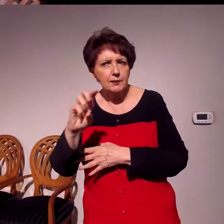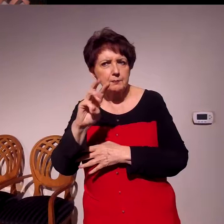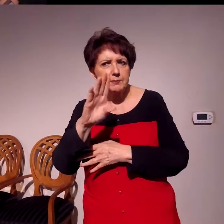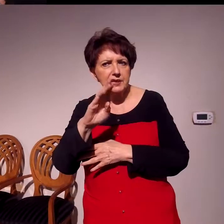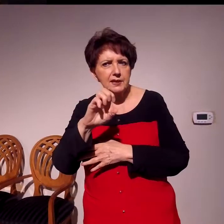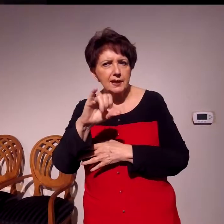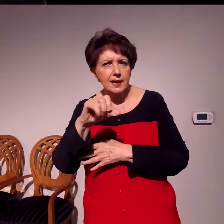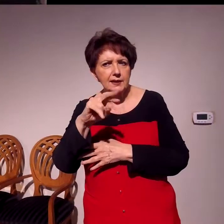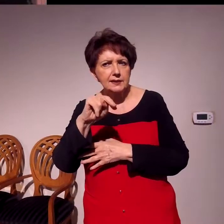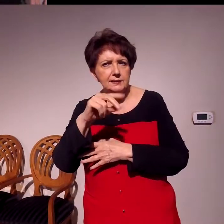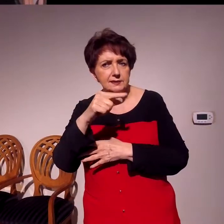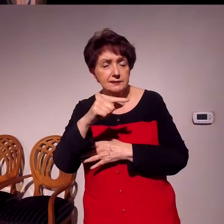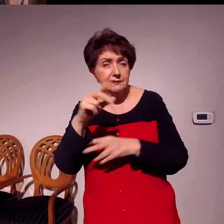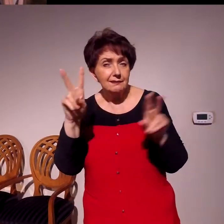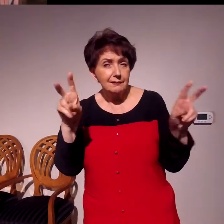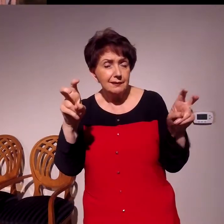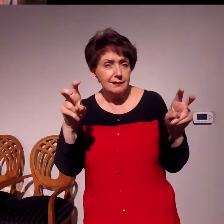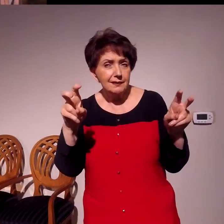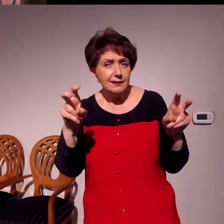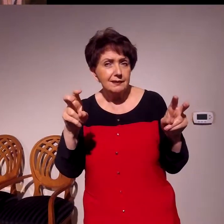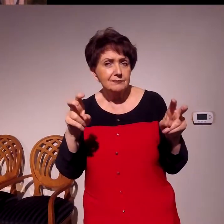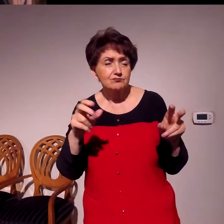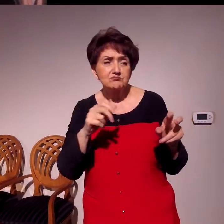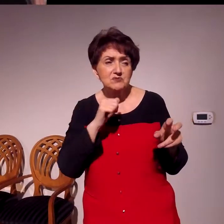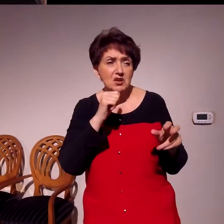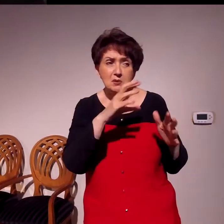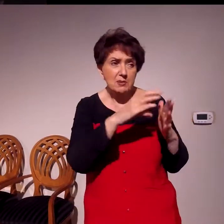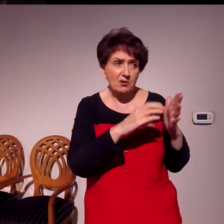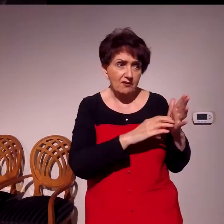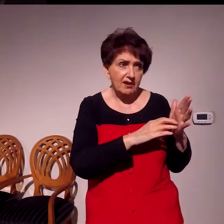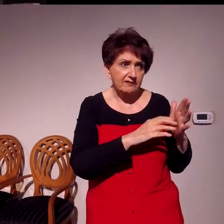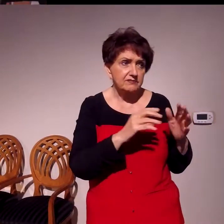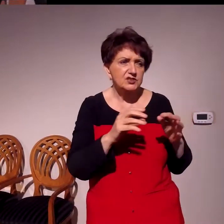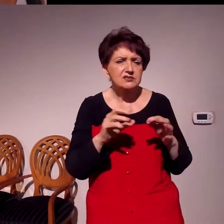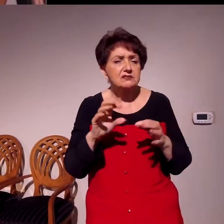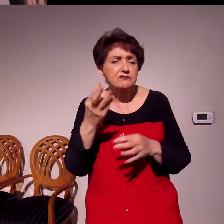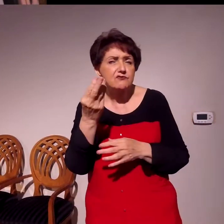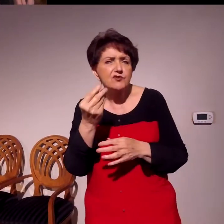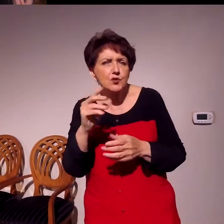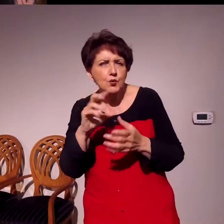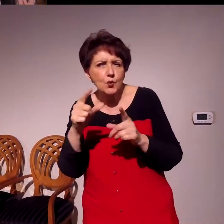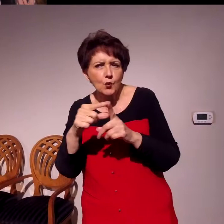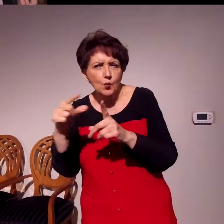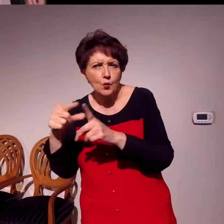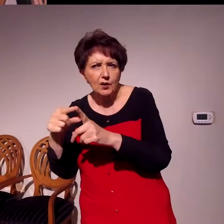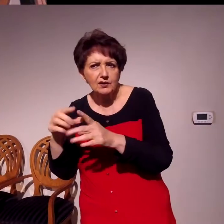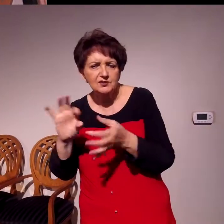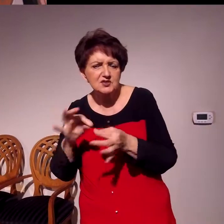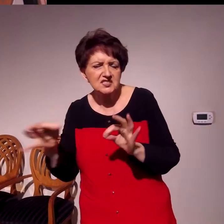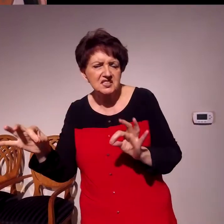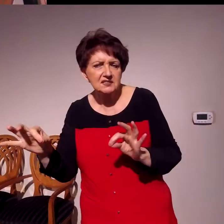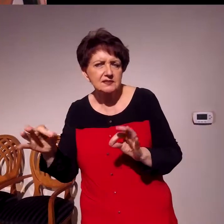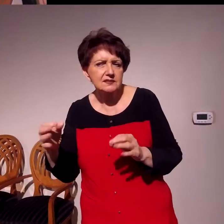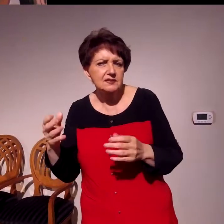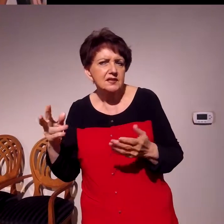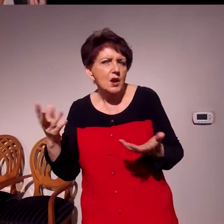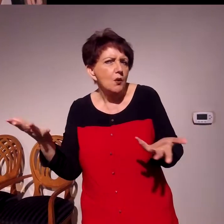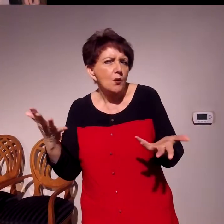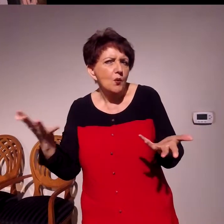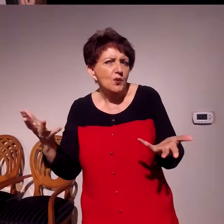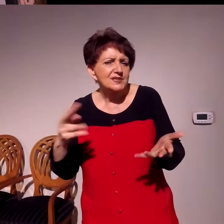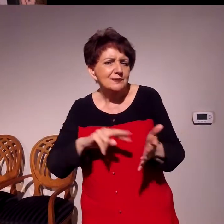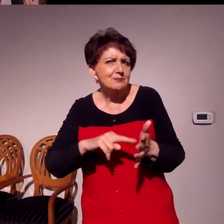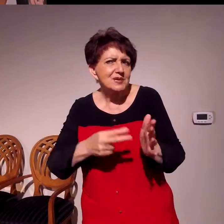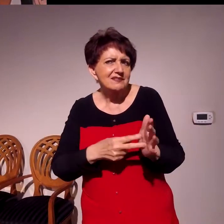not in a paragraph, in a sentence maybe, or a few words, what does well-being mean to